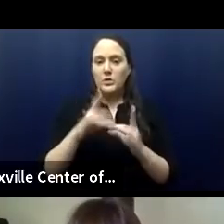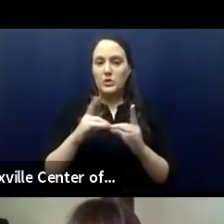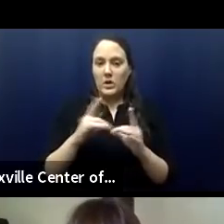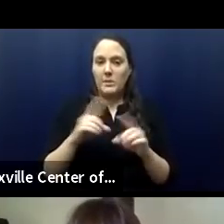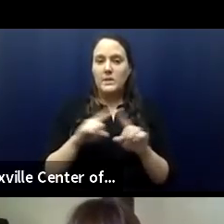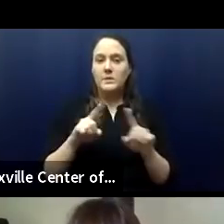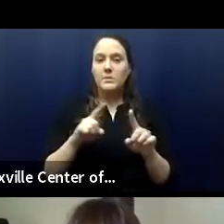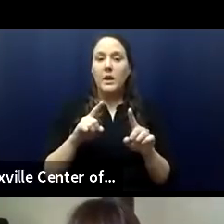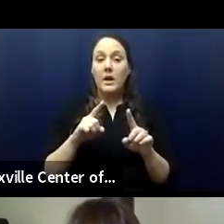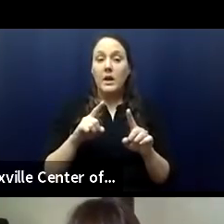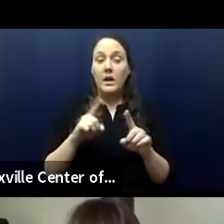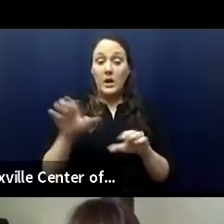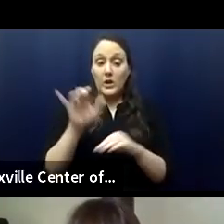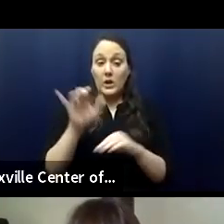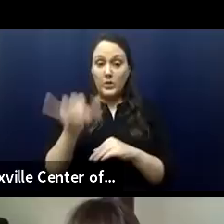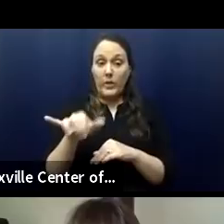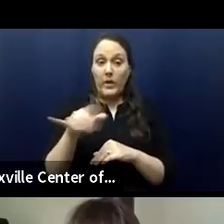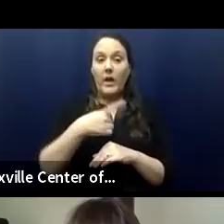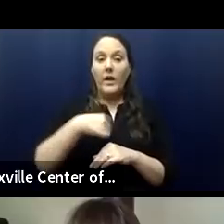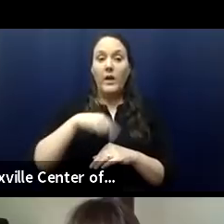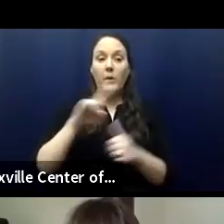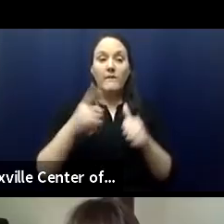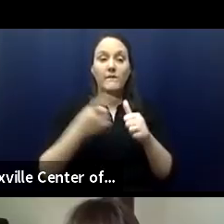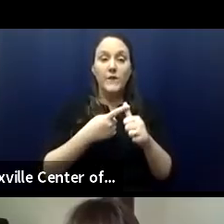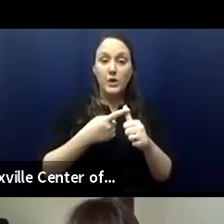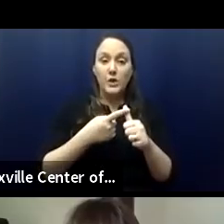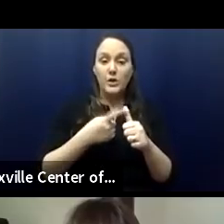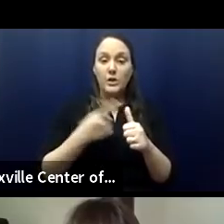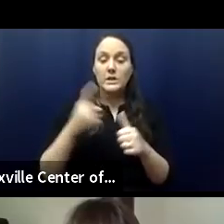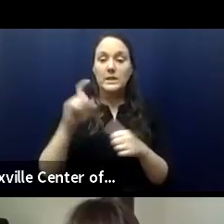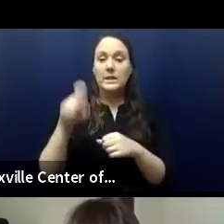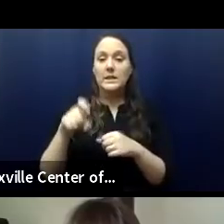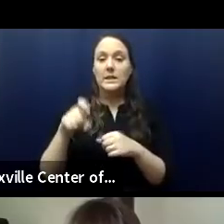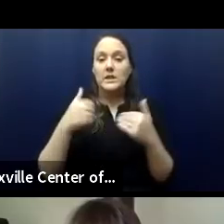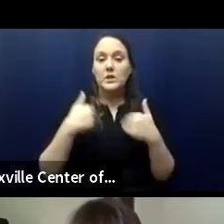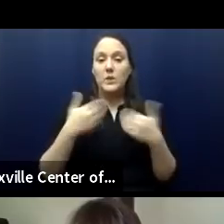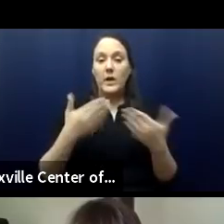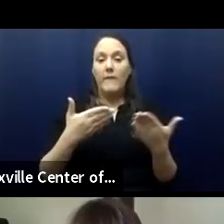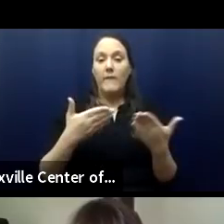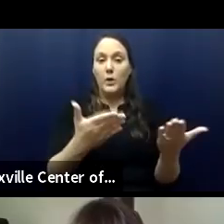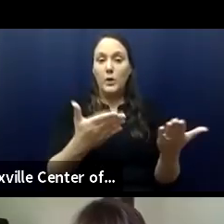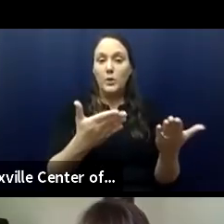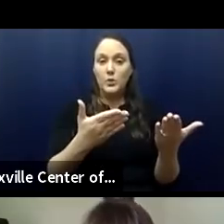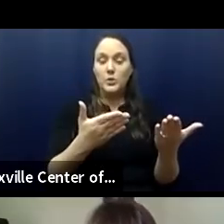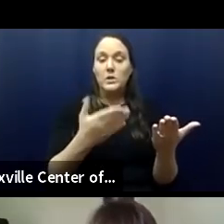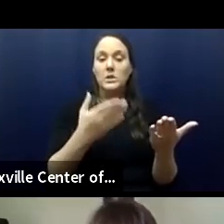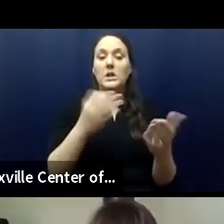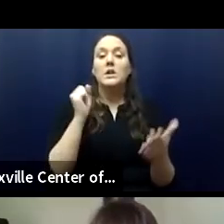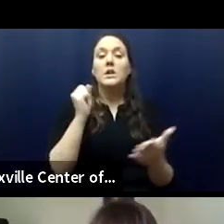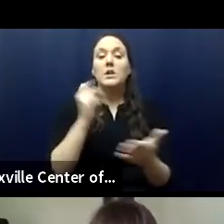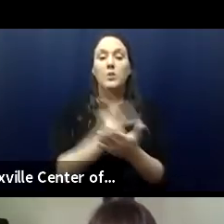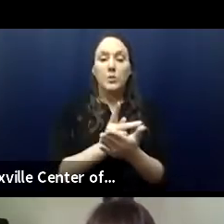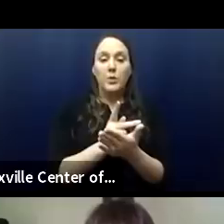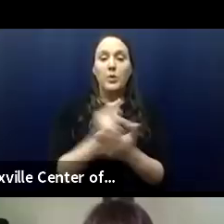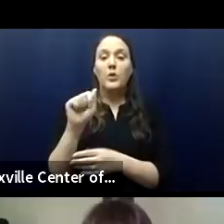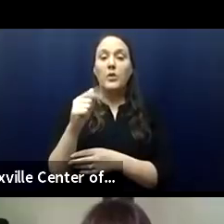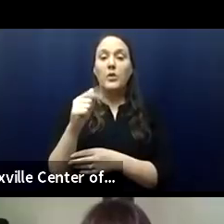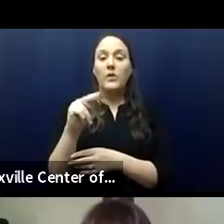order to do this, we first need to have a motion to approve the agenda.